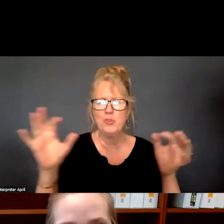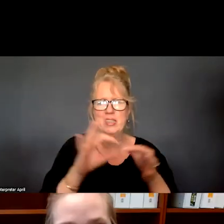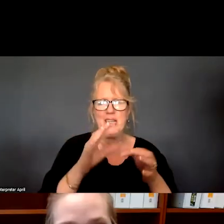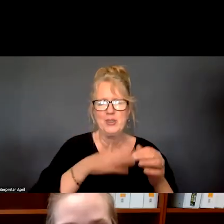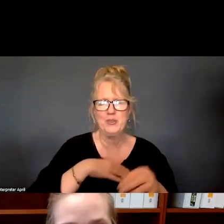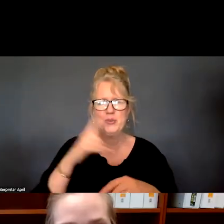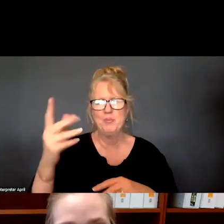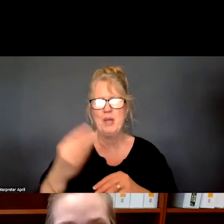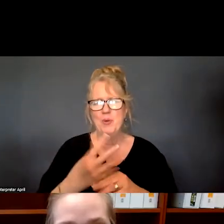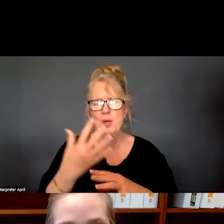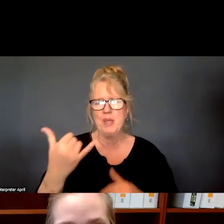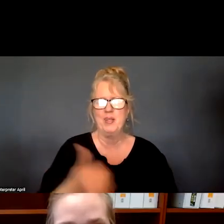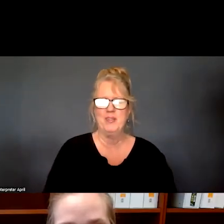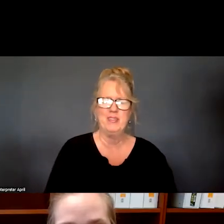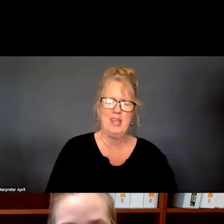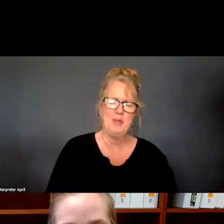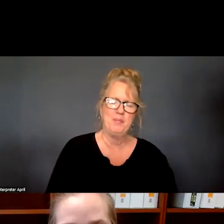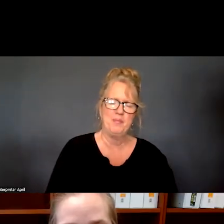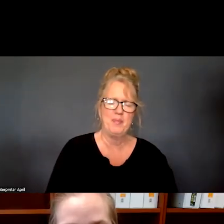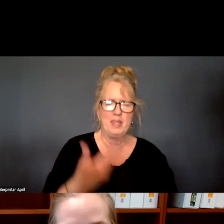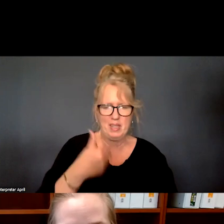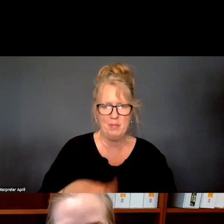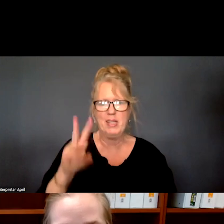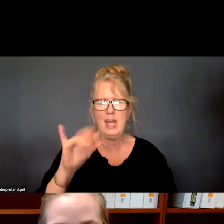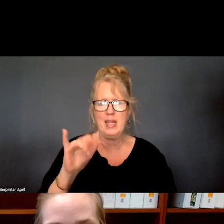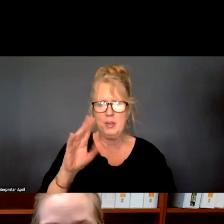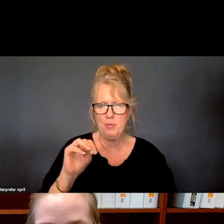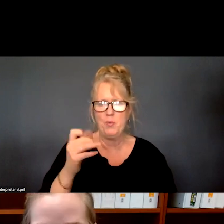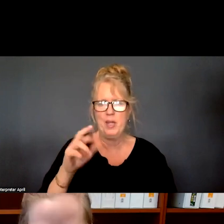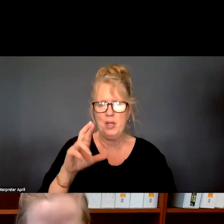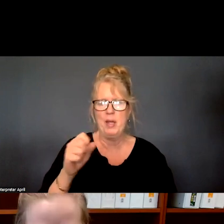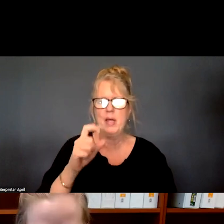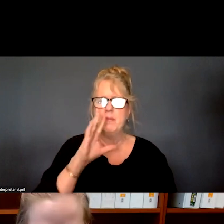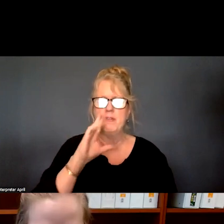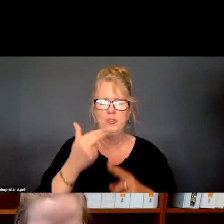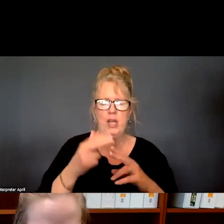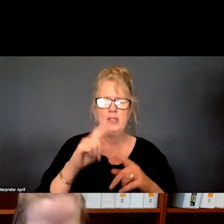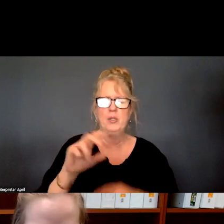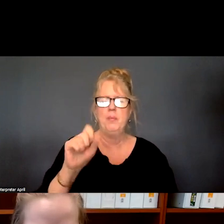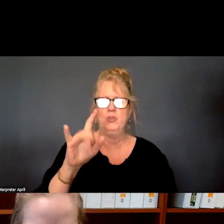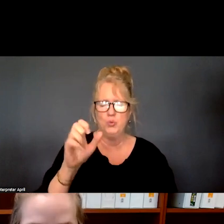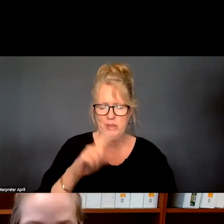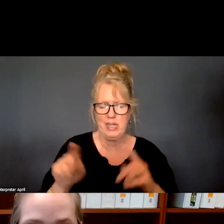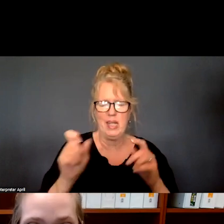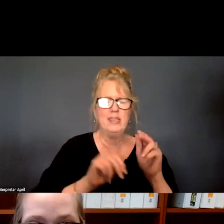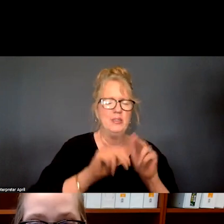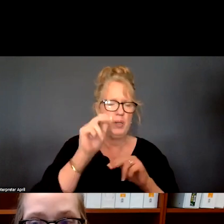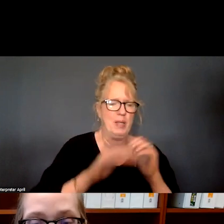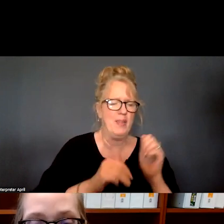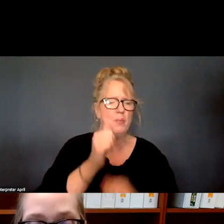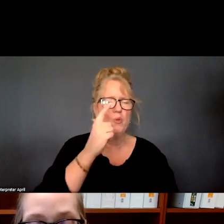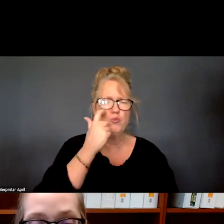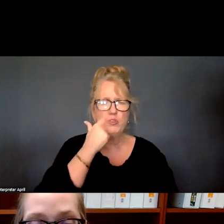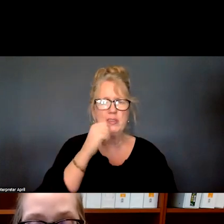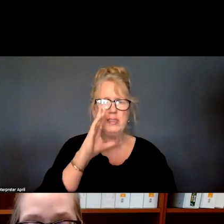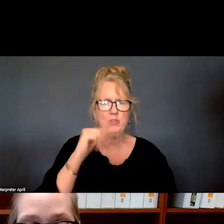webcam at this time. But my name is William Harris, and I'm here to talk about suicides in construction, covering our recent publication addressing